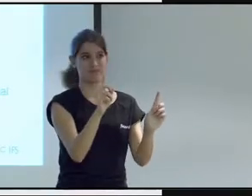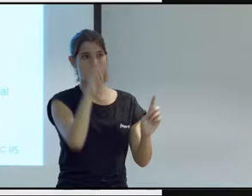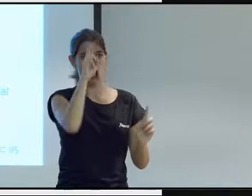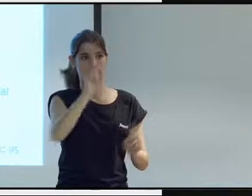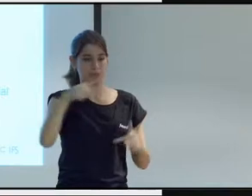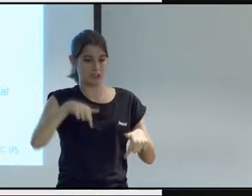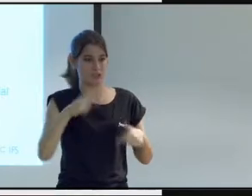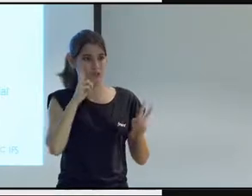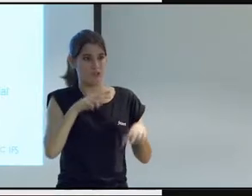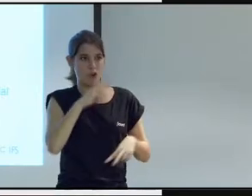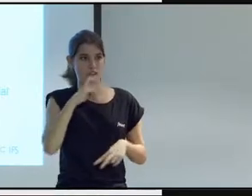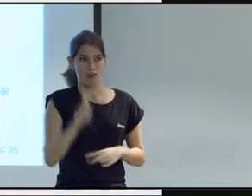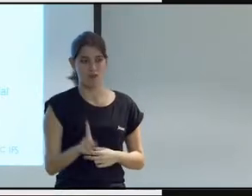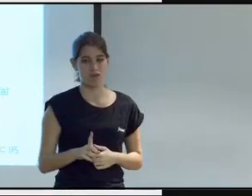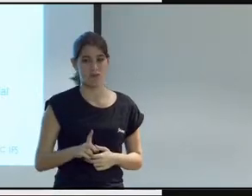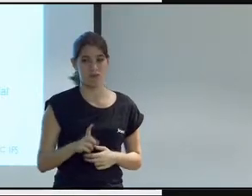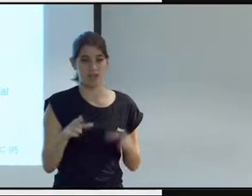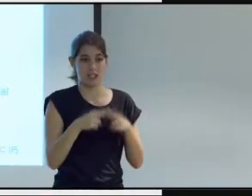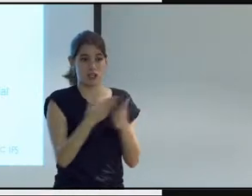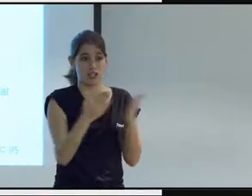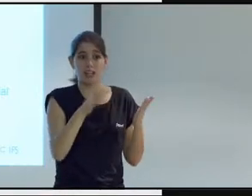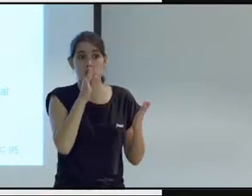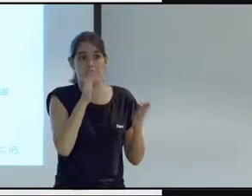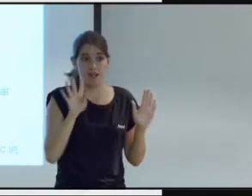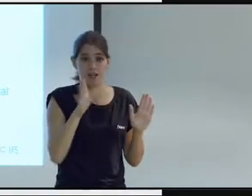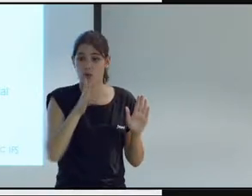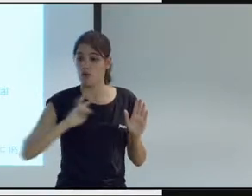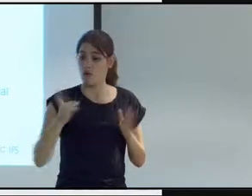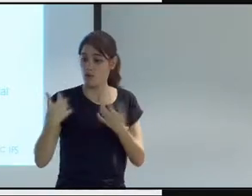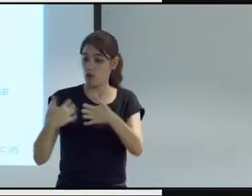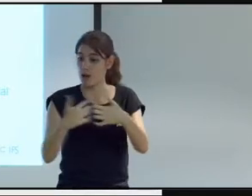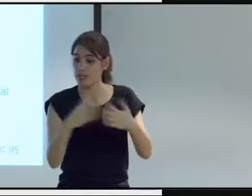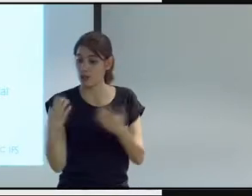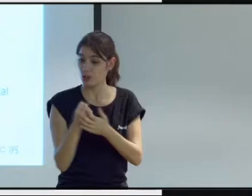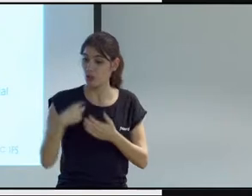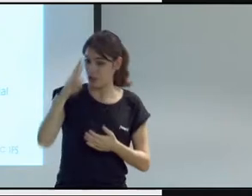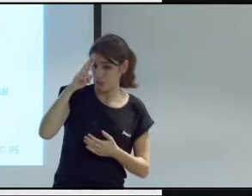this should be respected, so people don't think that this should be,